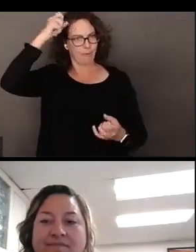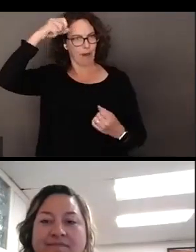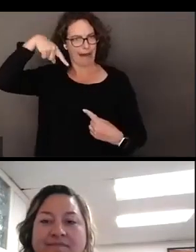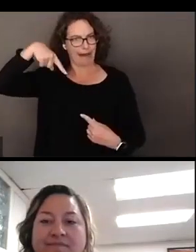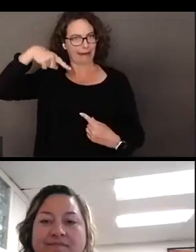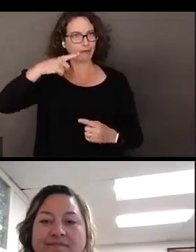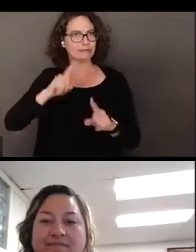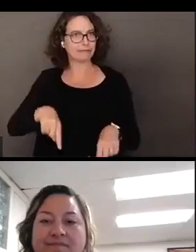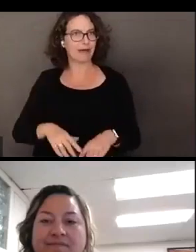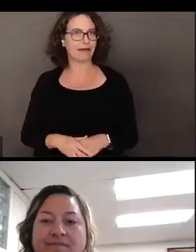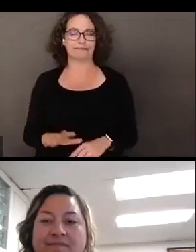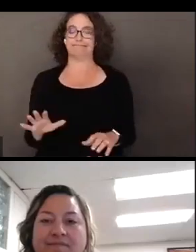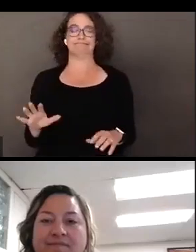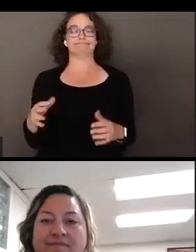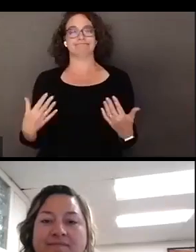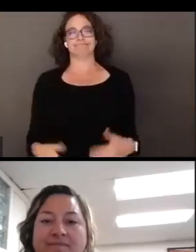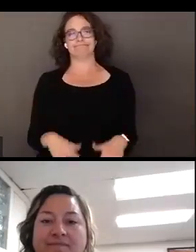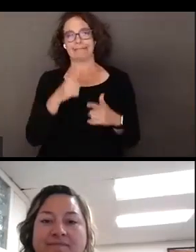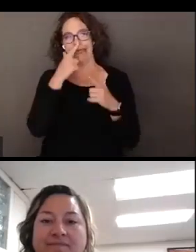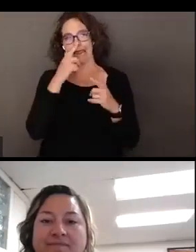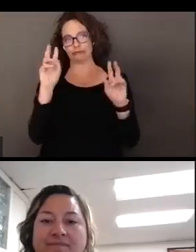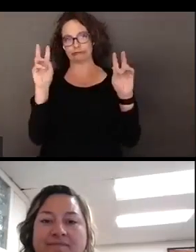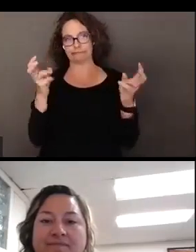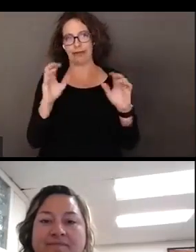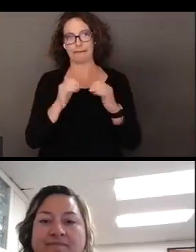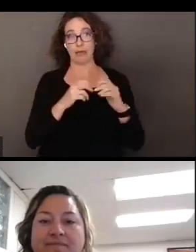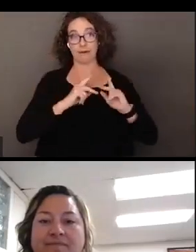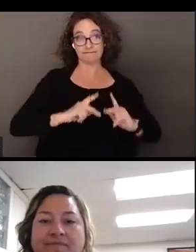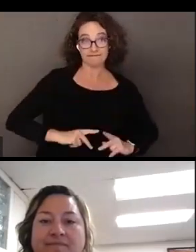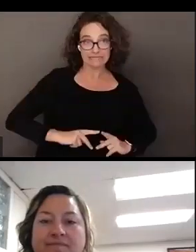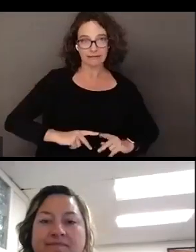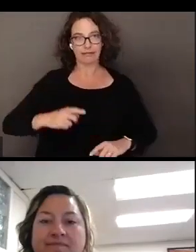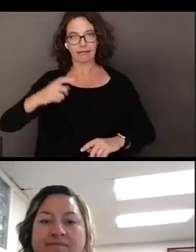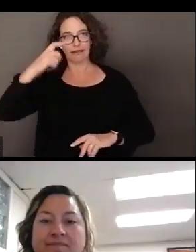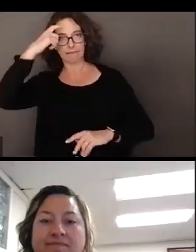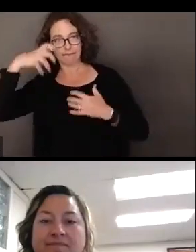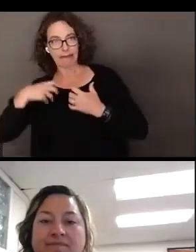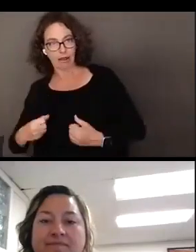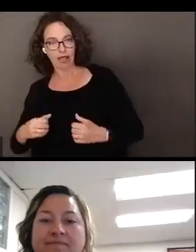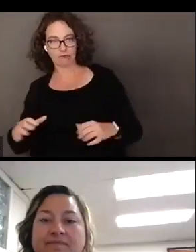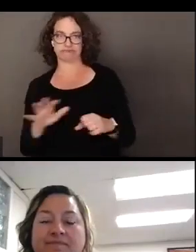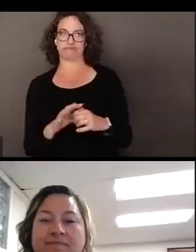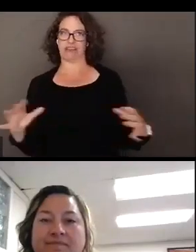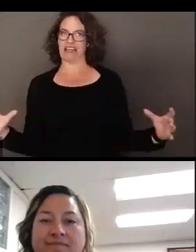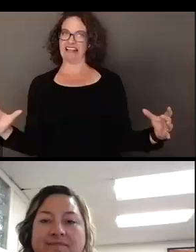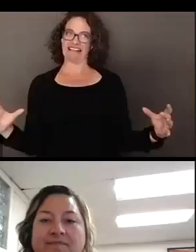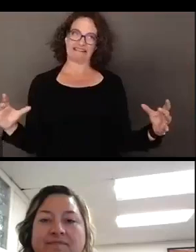an interesting topic to me about how physical and mental health just are completely connected.